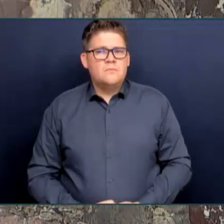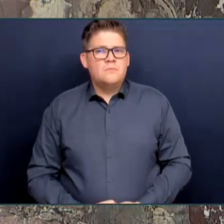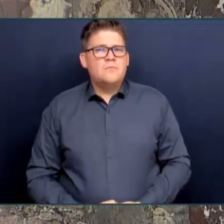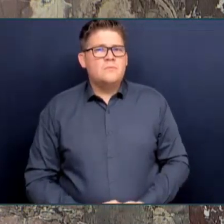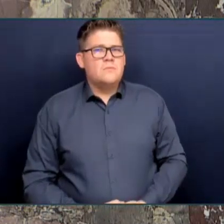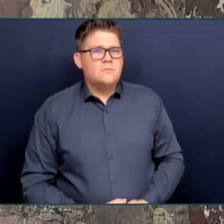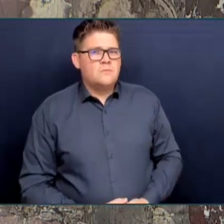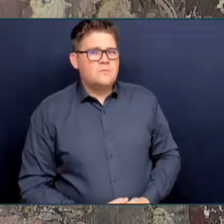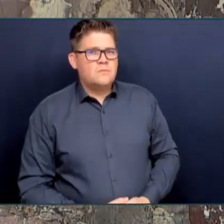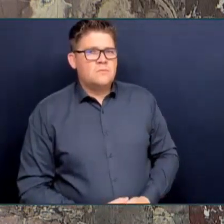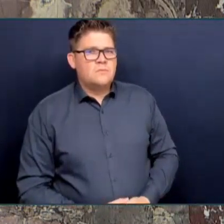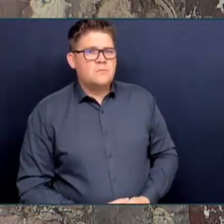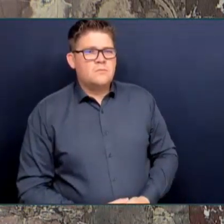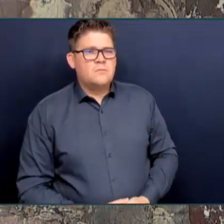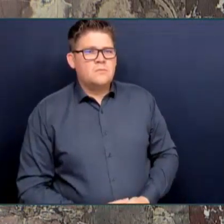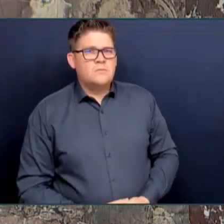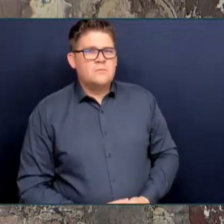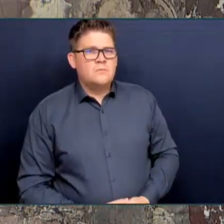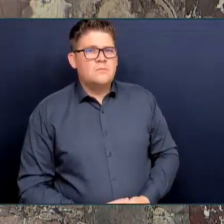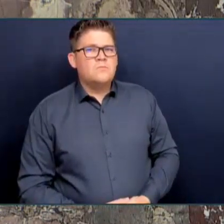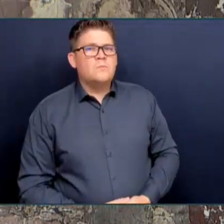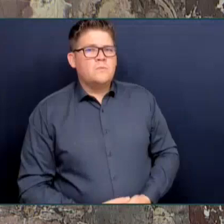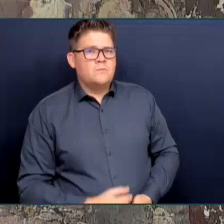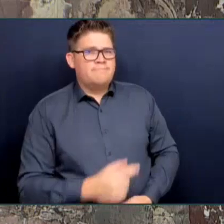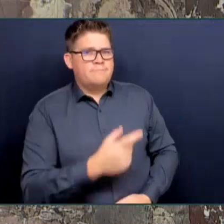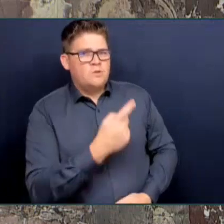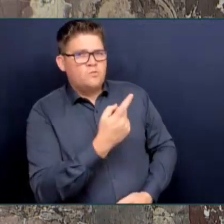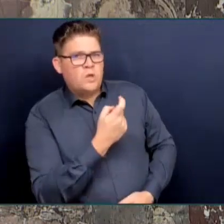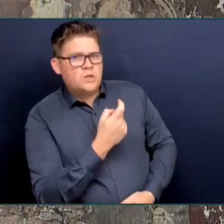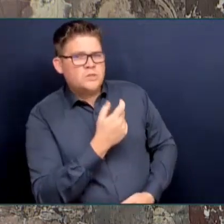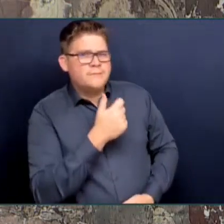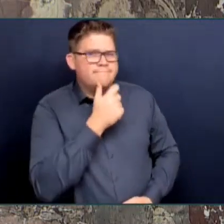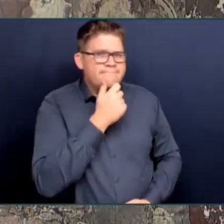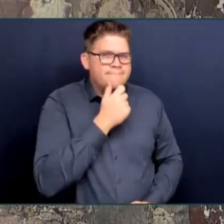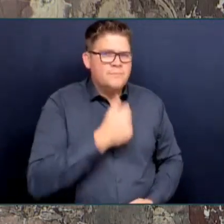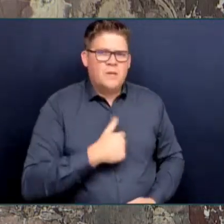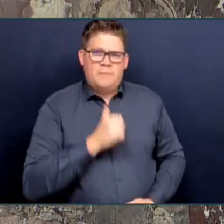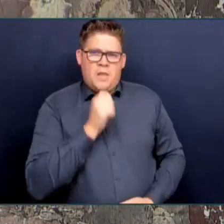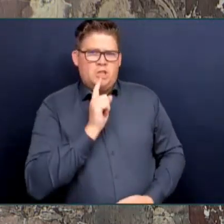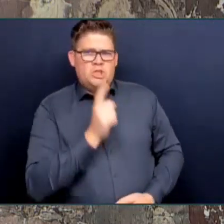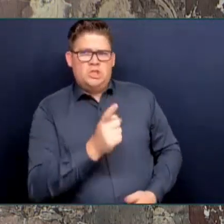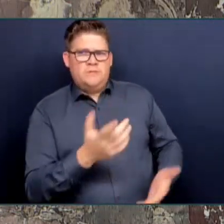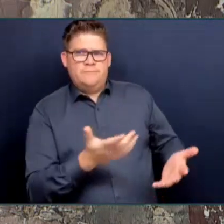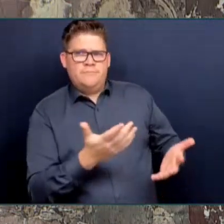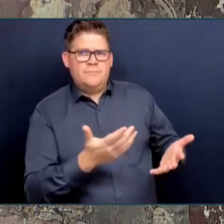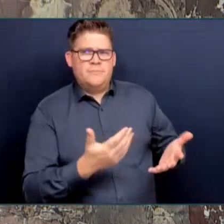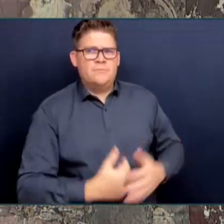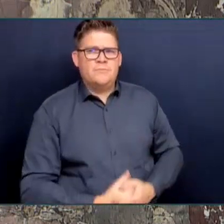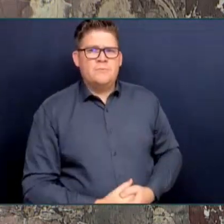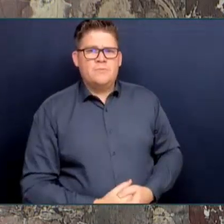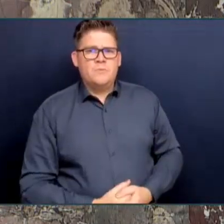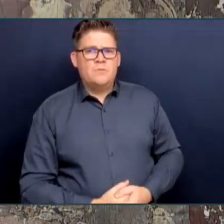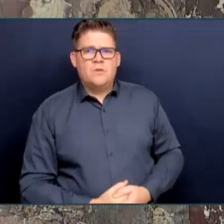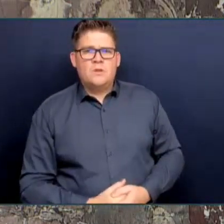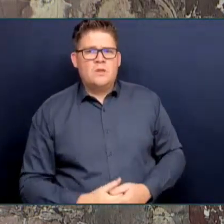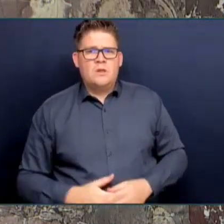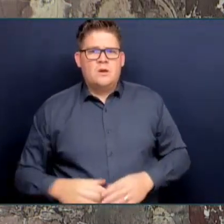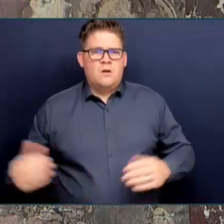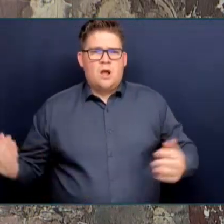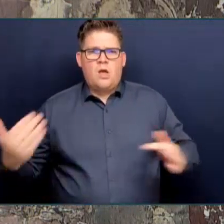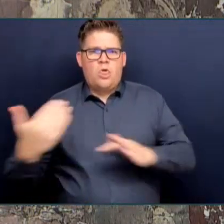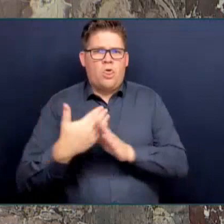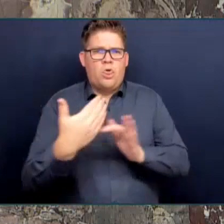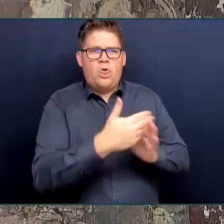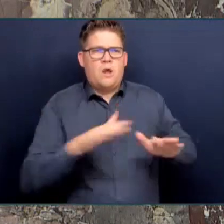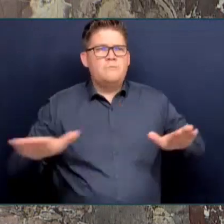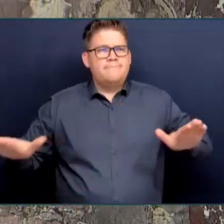is that one of the first things... Members, please continue. One of the first things I did as Attorney General when I was briefed